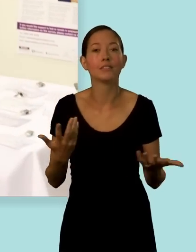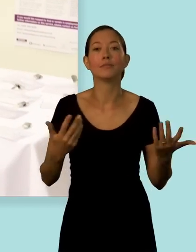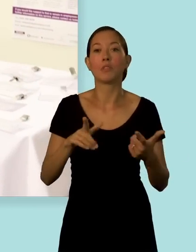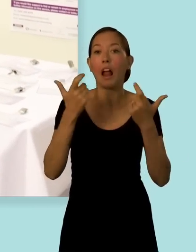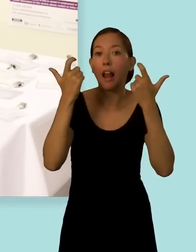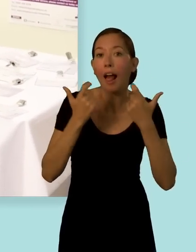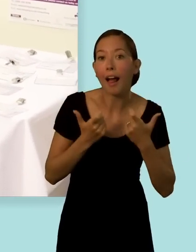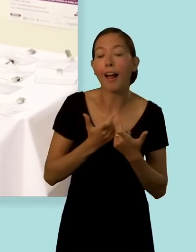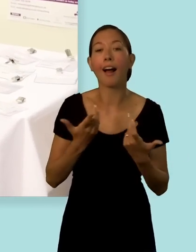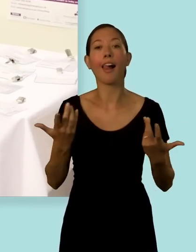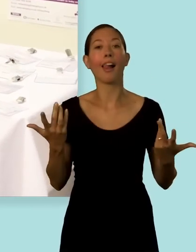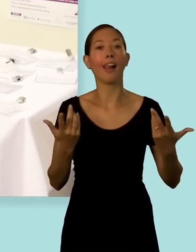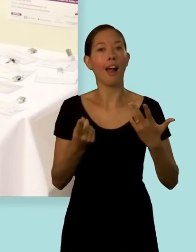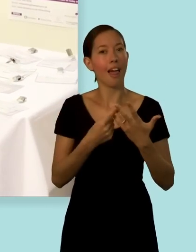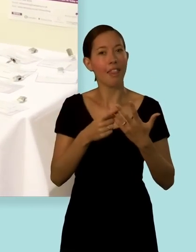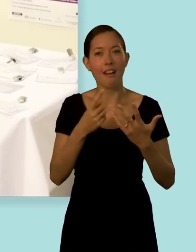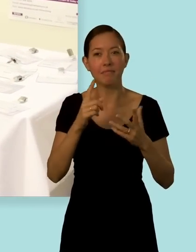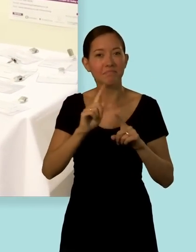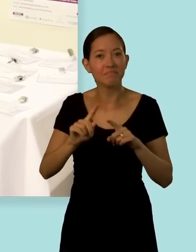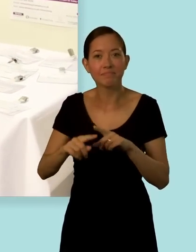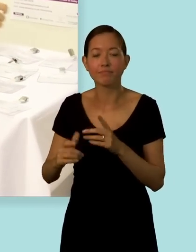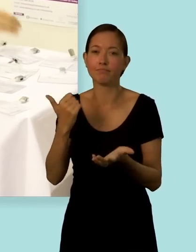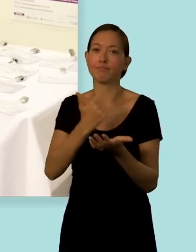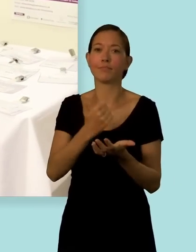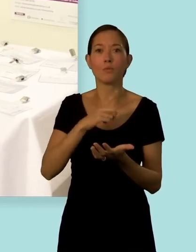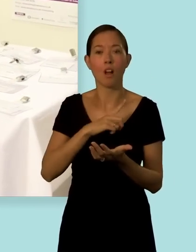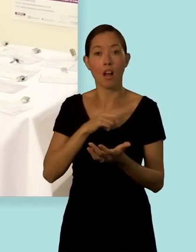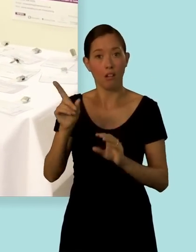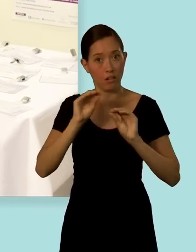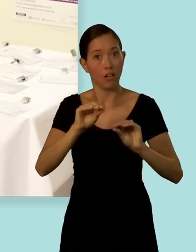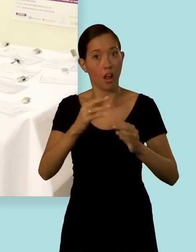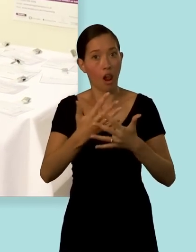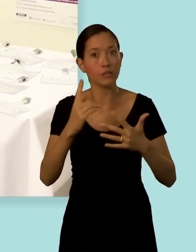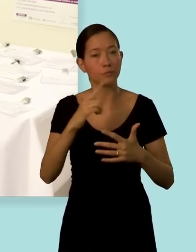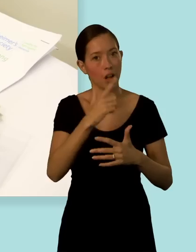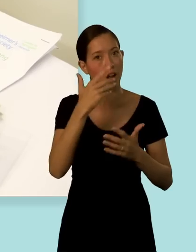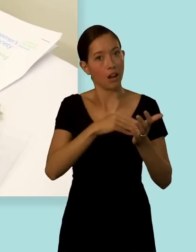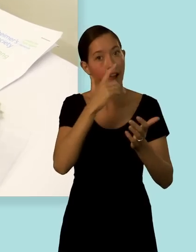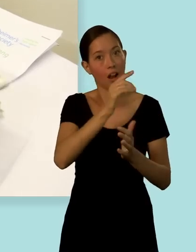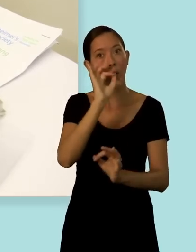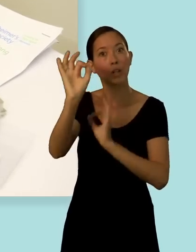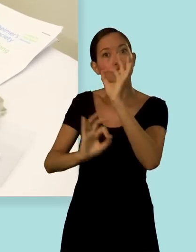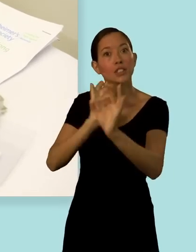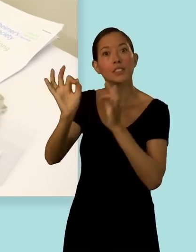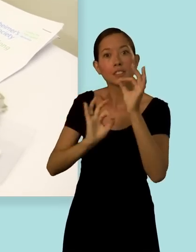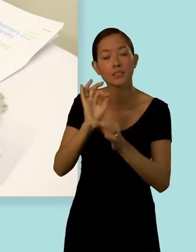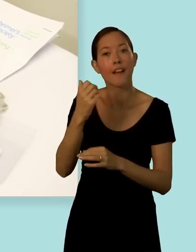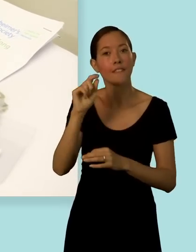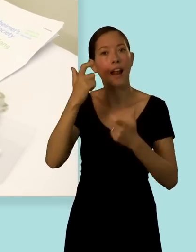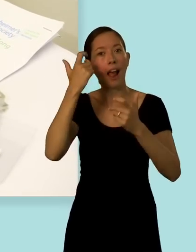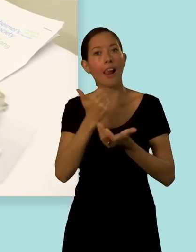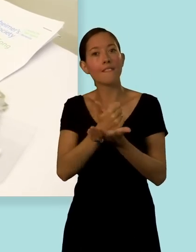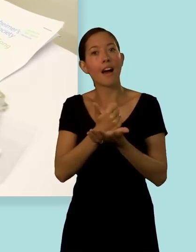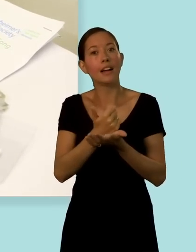finance and one on legal stuff, and then they had all sorts of different subjects. That was brilliant because they taught you a